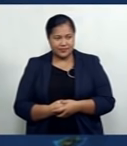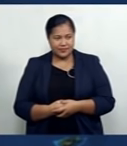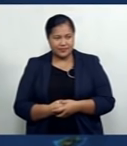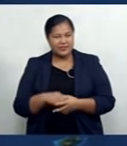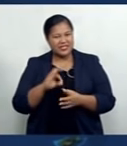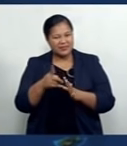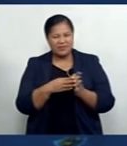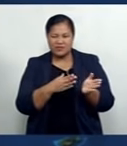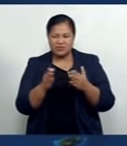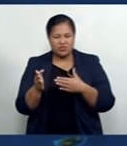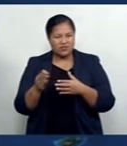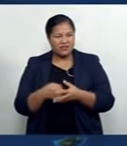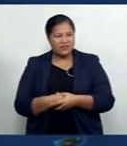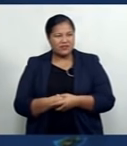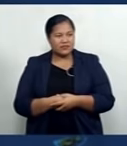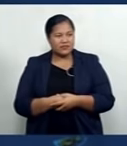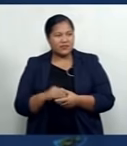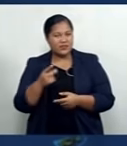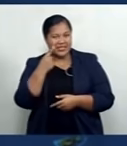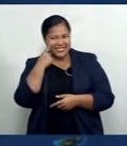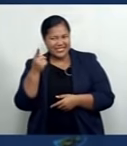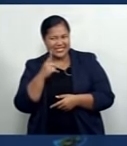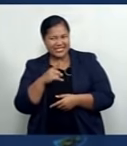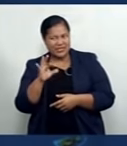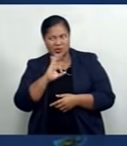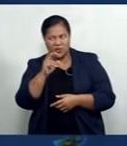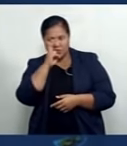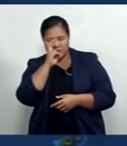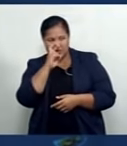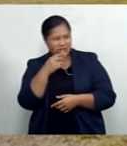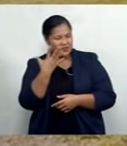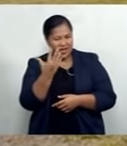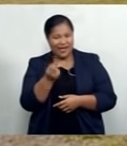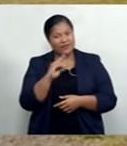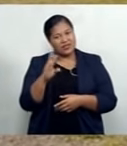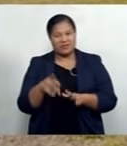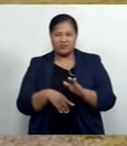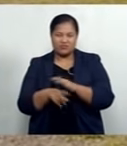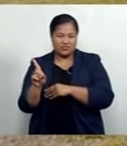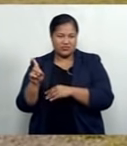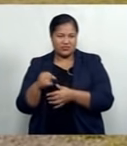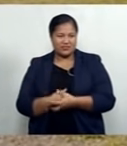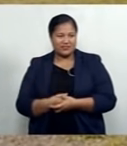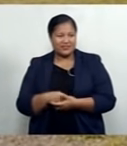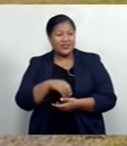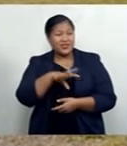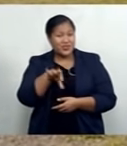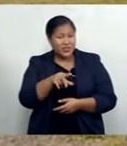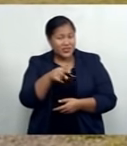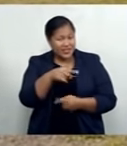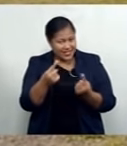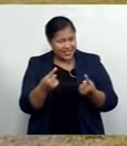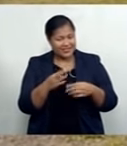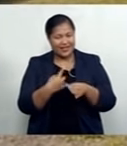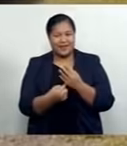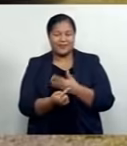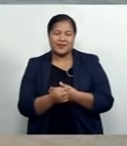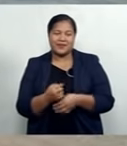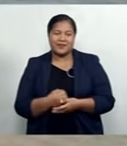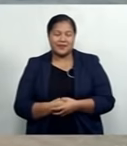noting when the enforcement is not around, and those are the breaches that actually